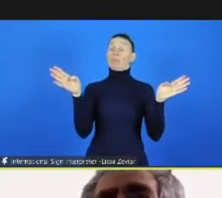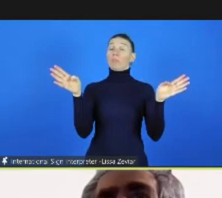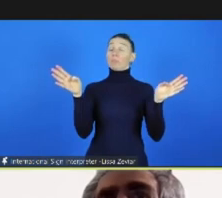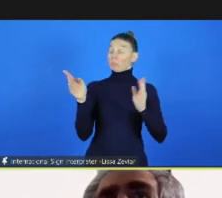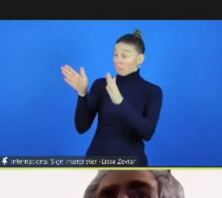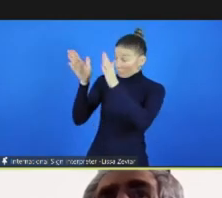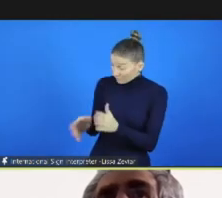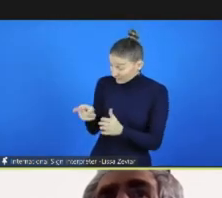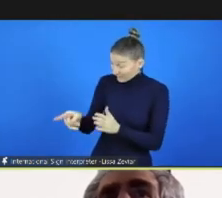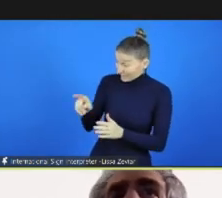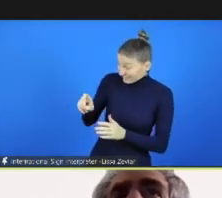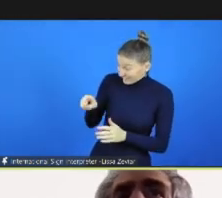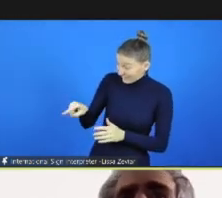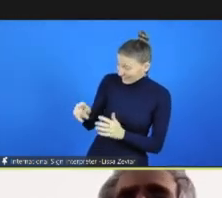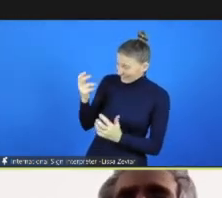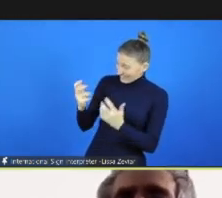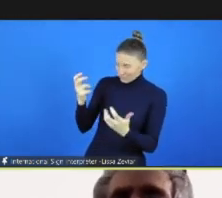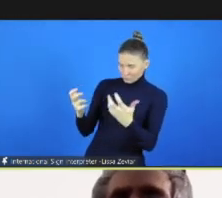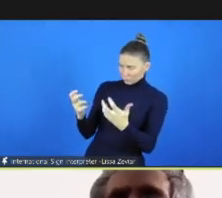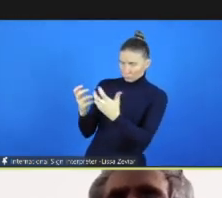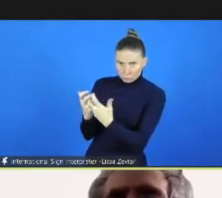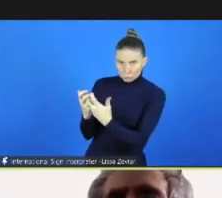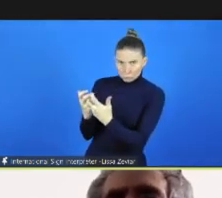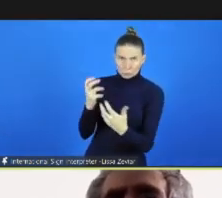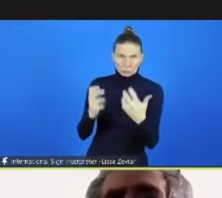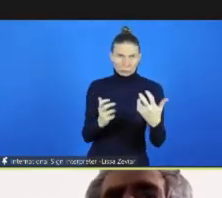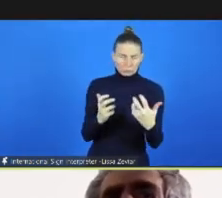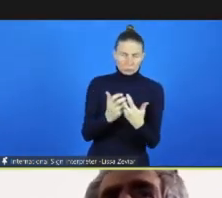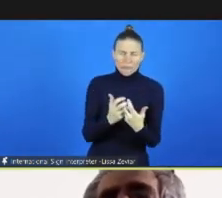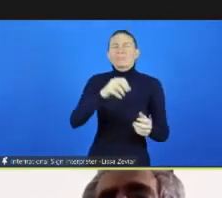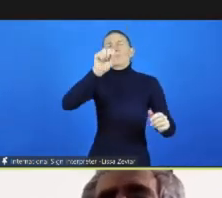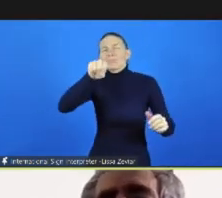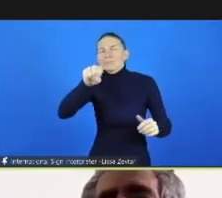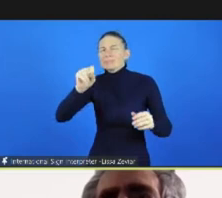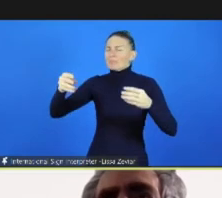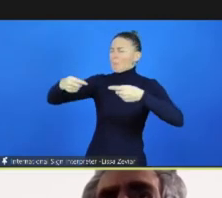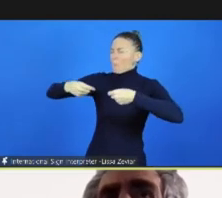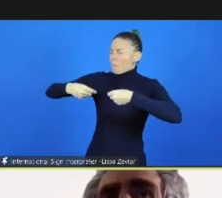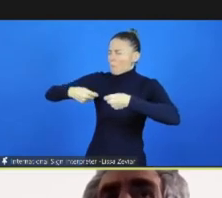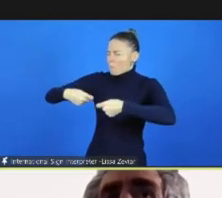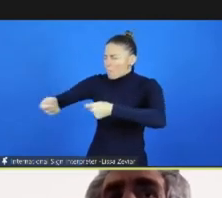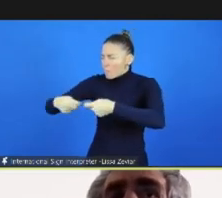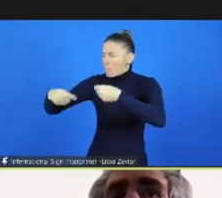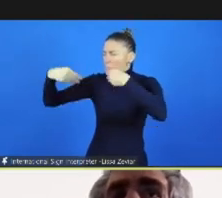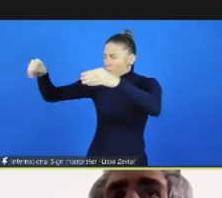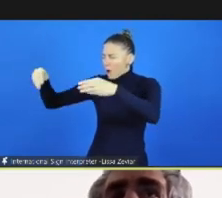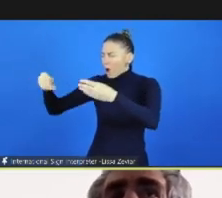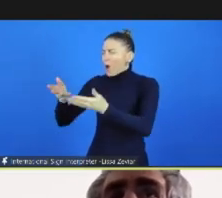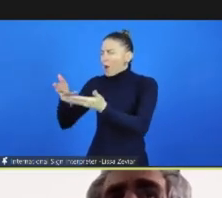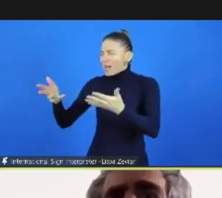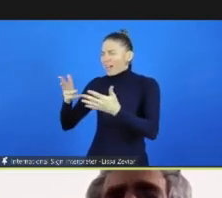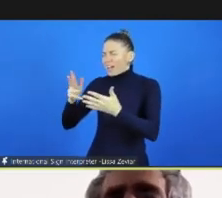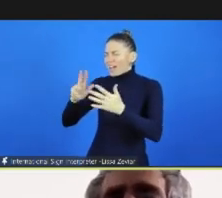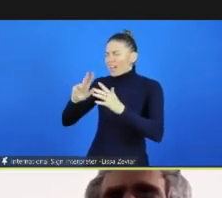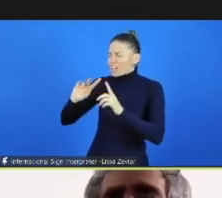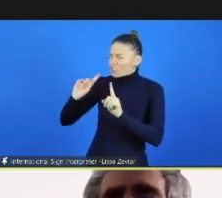needs. And there are challenges in marketing and understanding and awareness of that. But nonetheless, accessibility